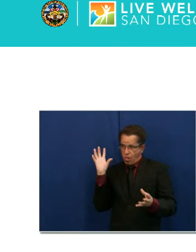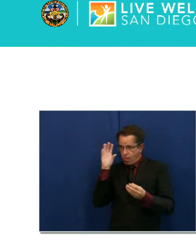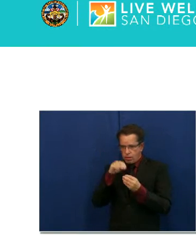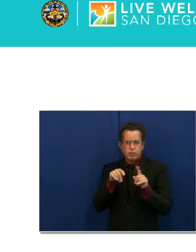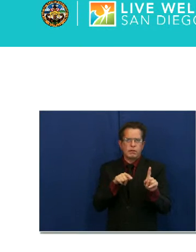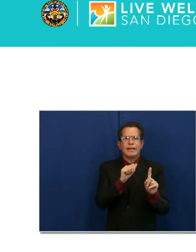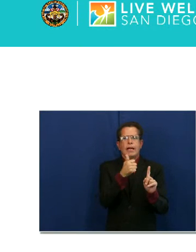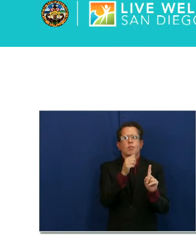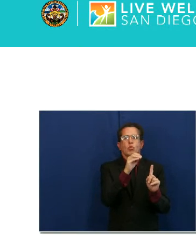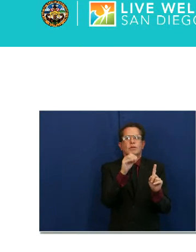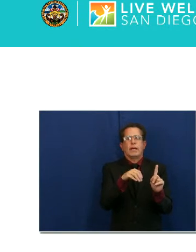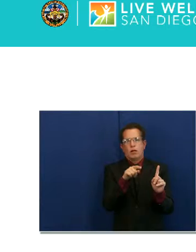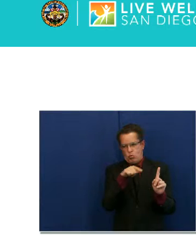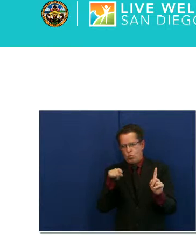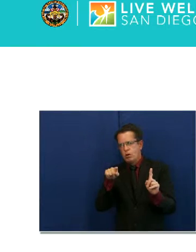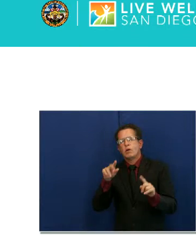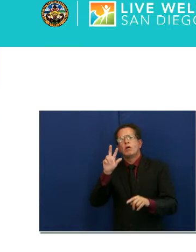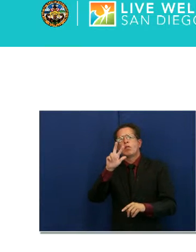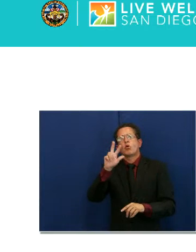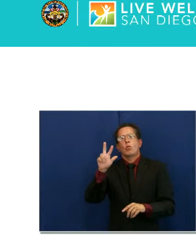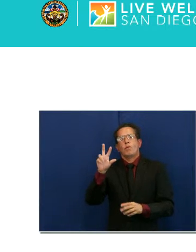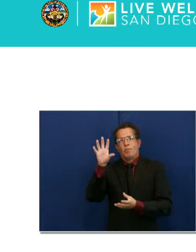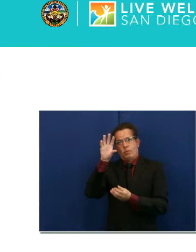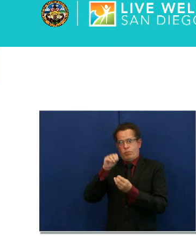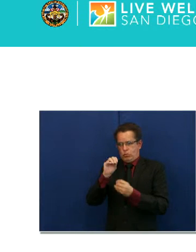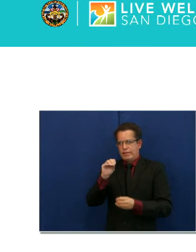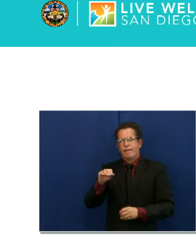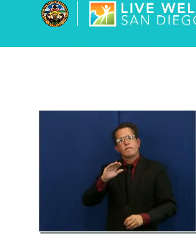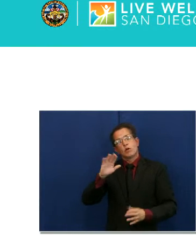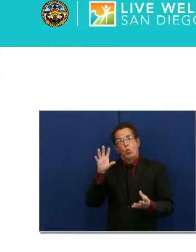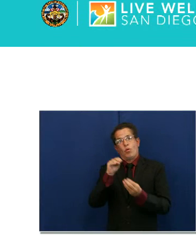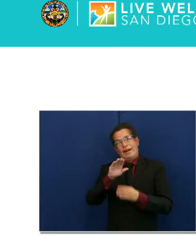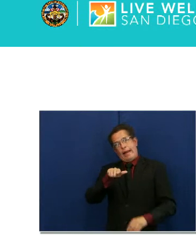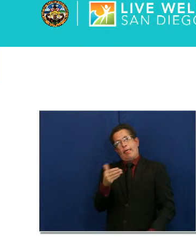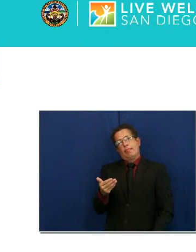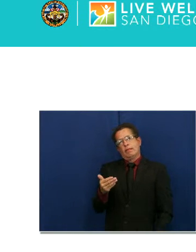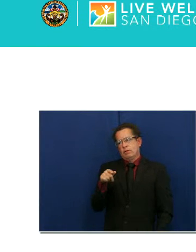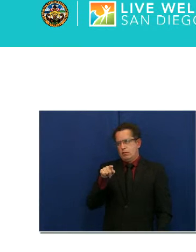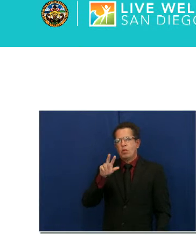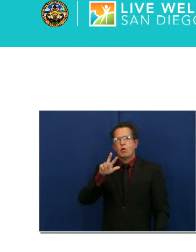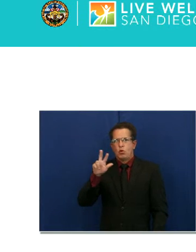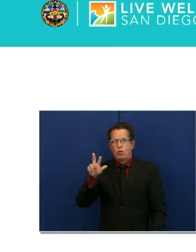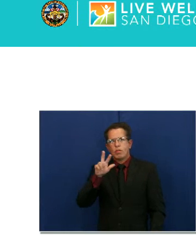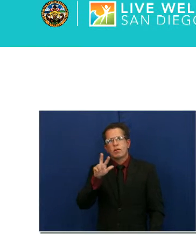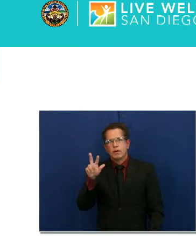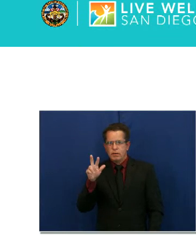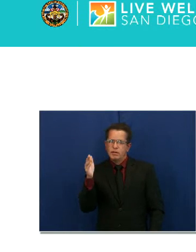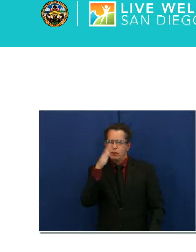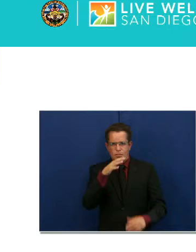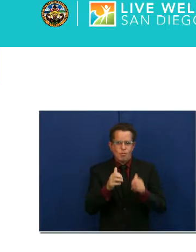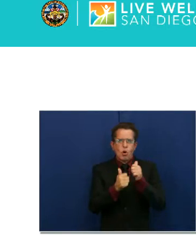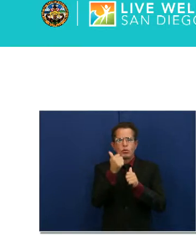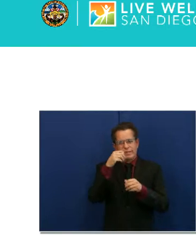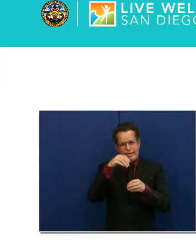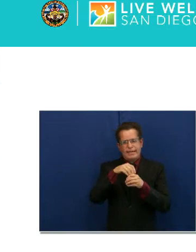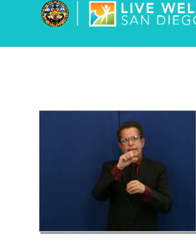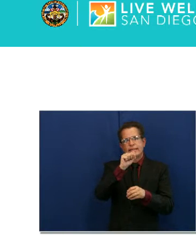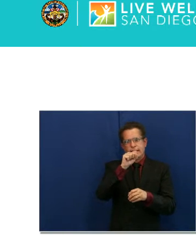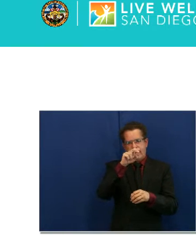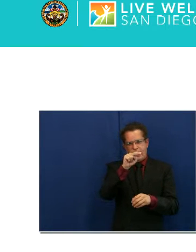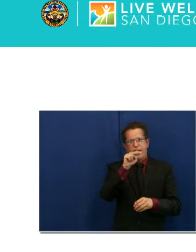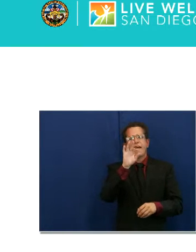and 33% of total deaths, with the total deaths being primarily in SNFs and